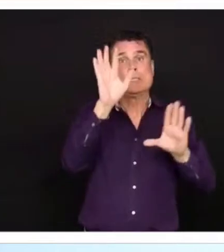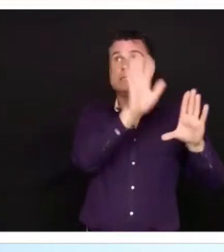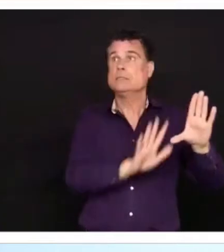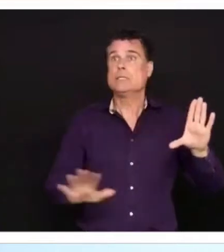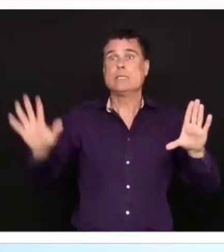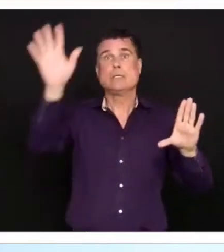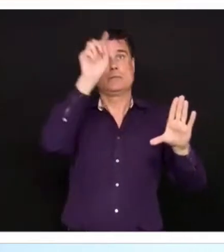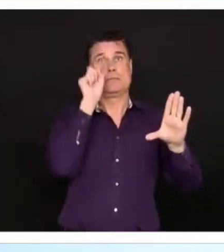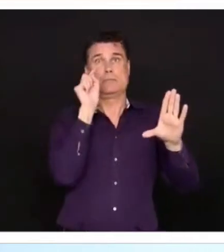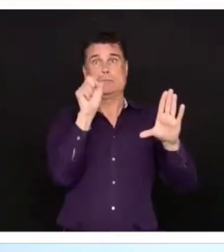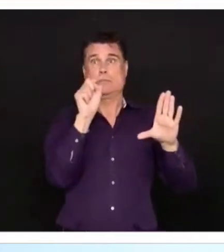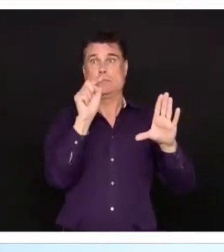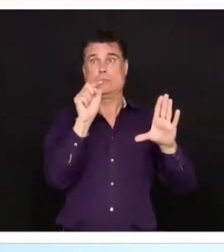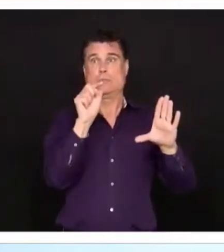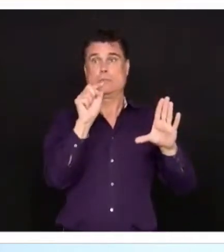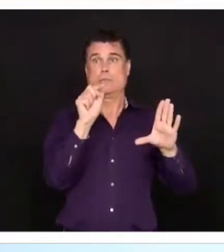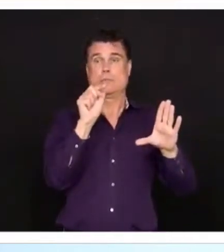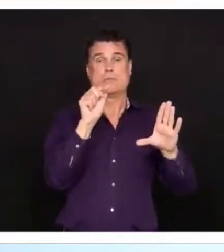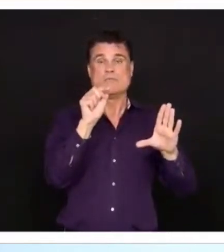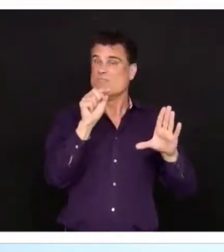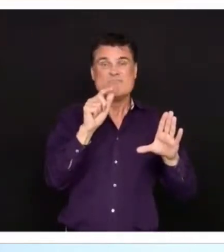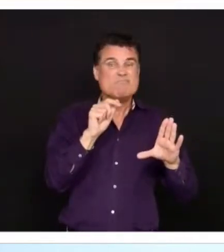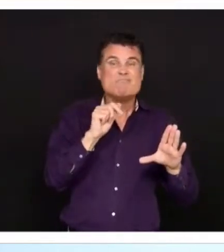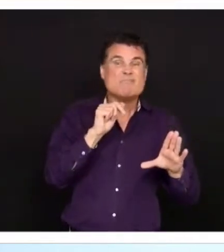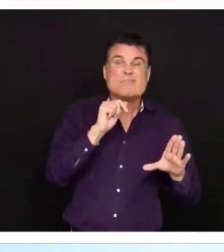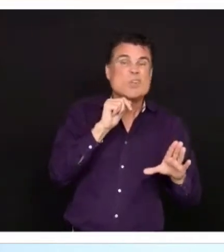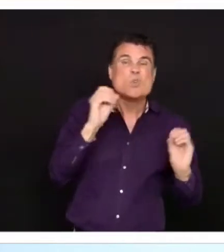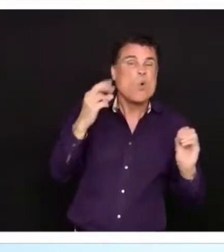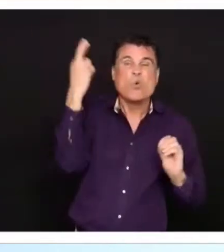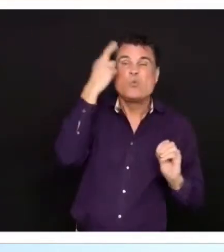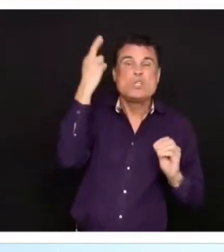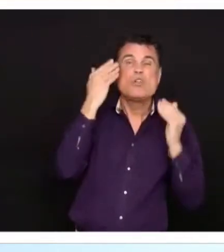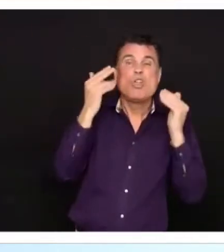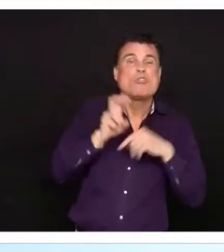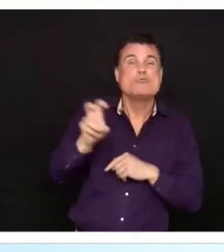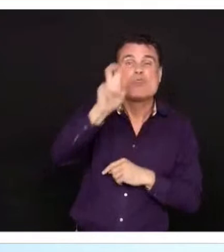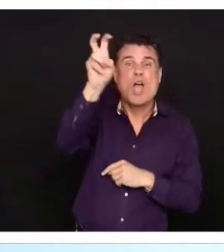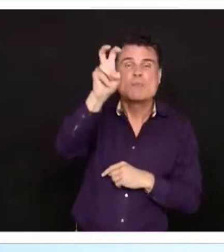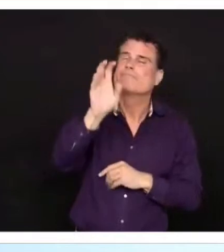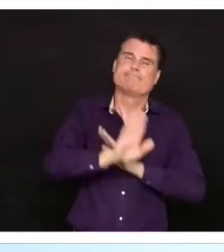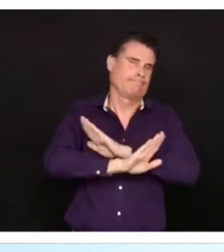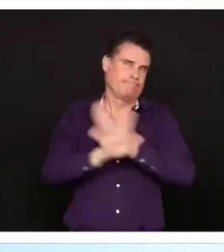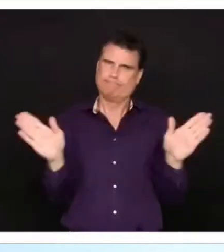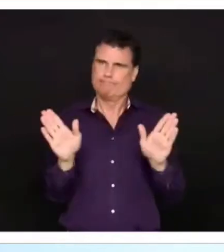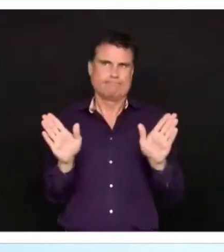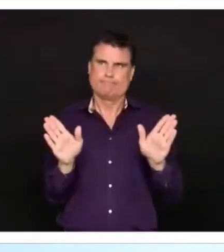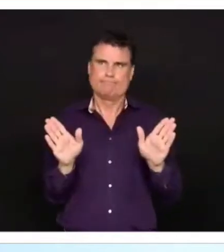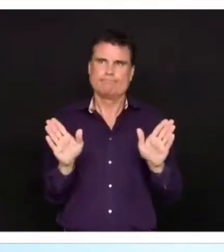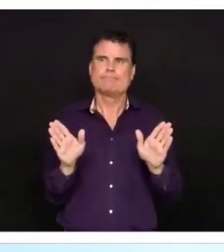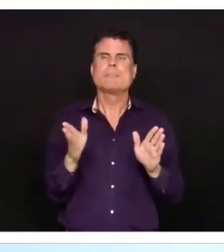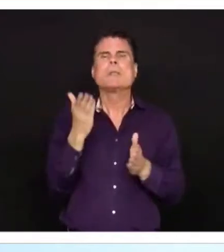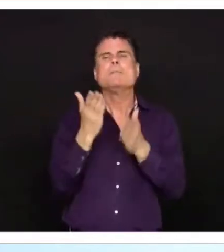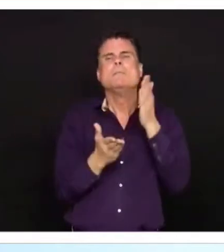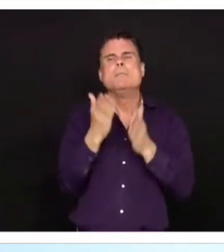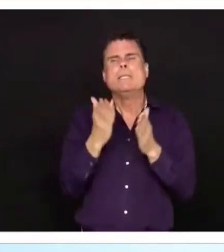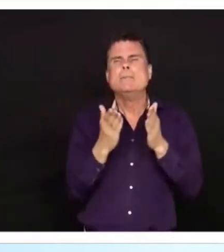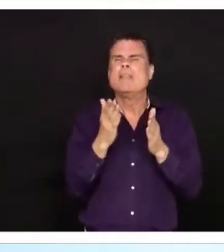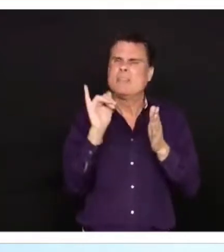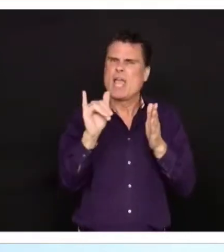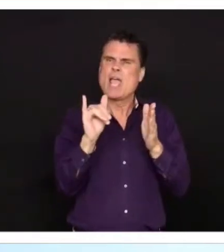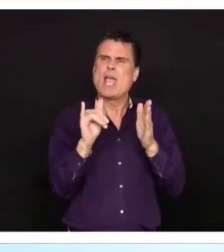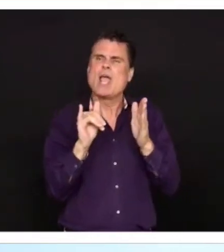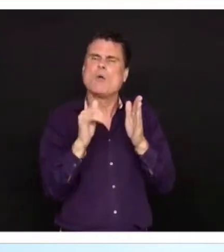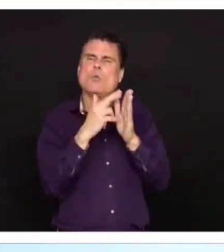will not change, about staying home and staying away from others if we are at the least bit ill, particularly for the coming weeks and